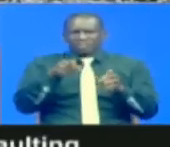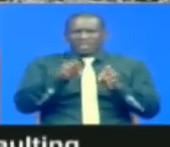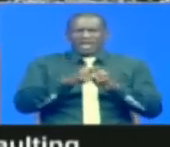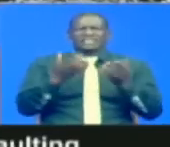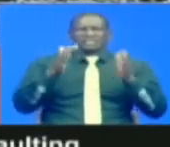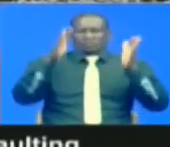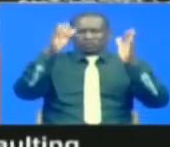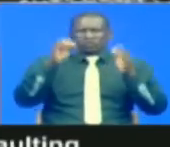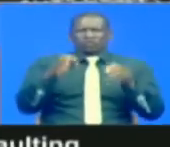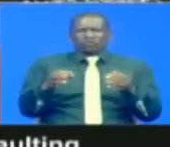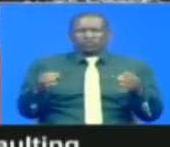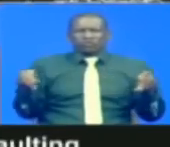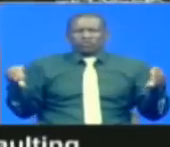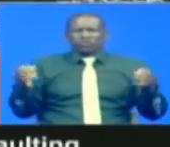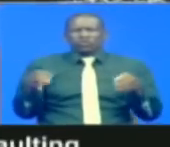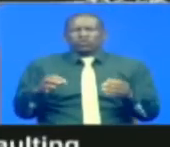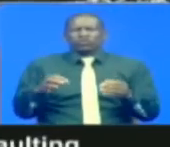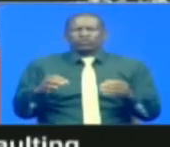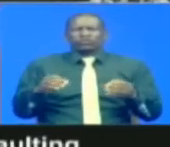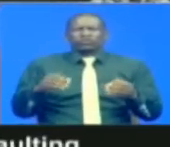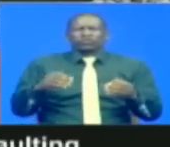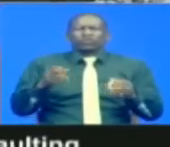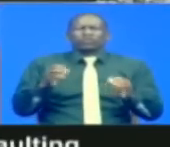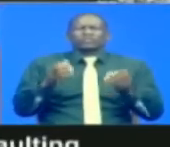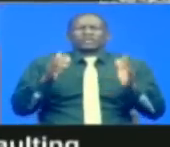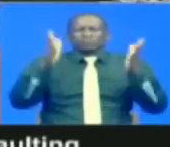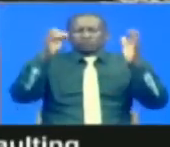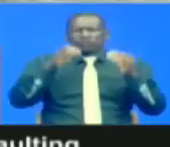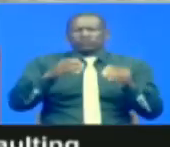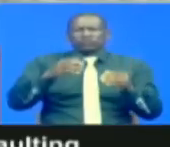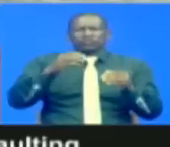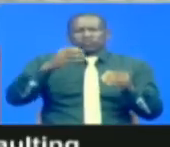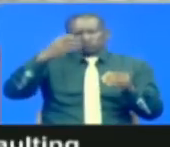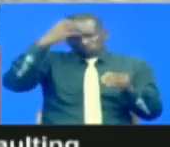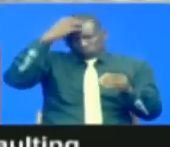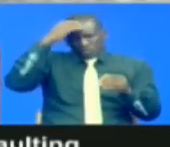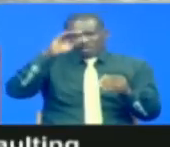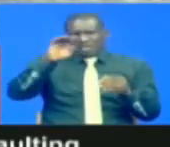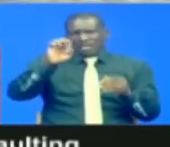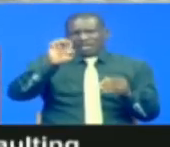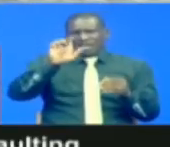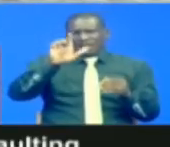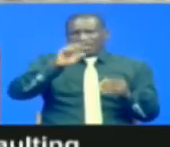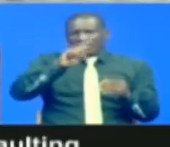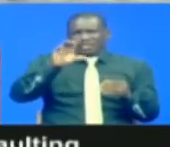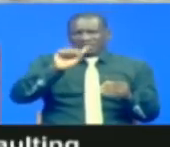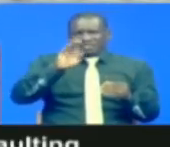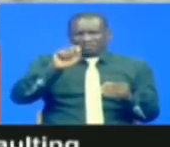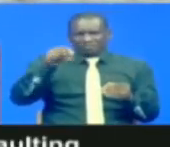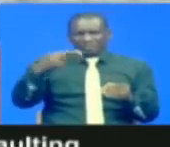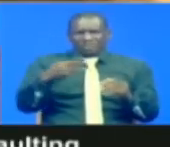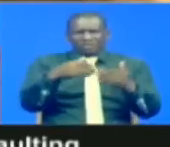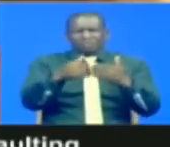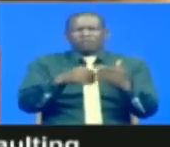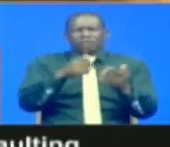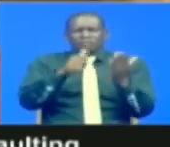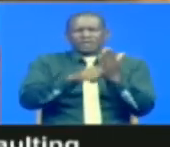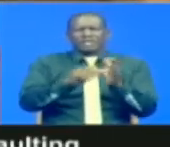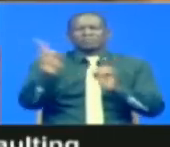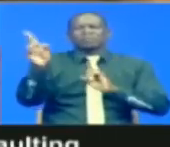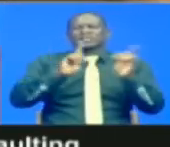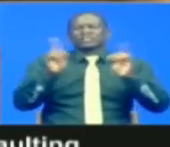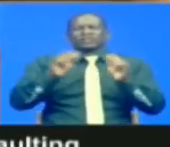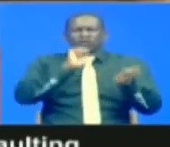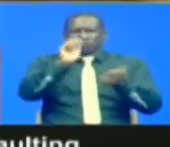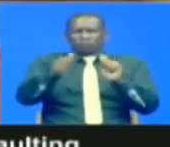of the coronation of Queen Elizabeth II in 1953 before being named as a safari rally in 1974. It last featured